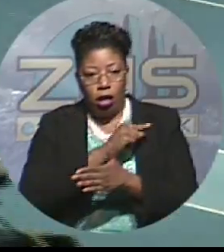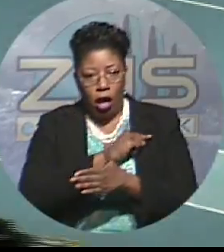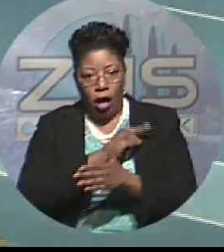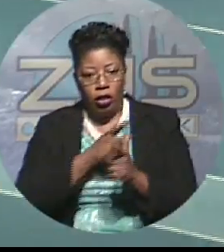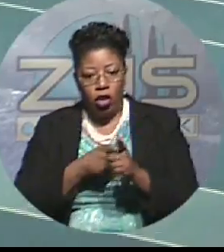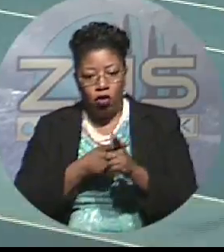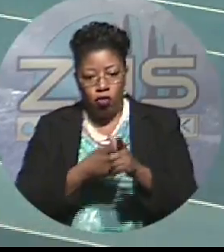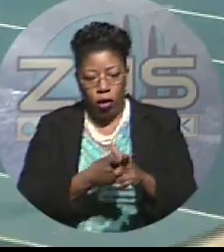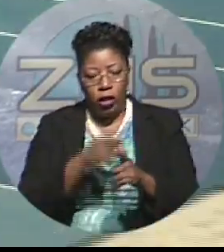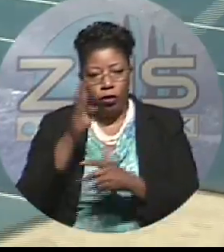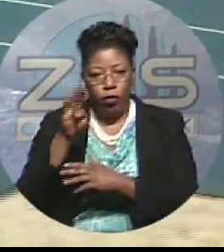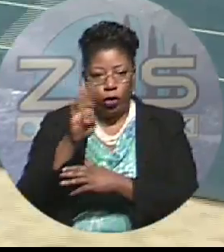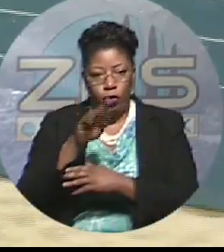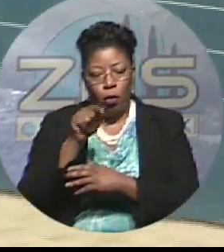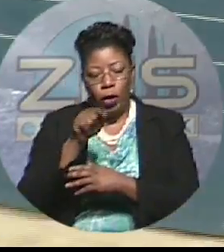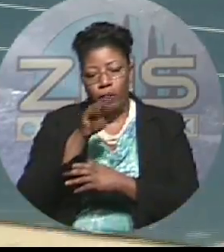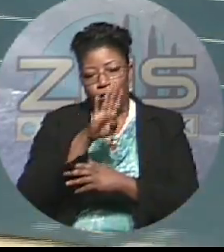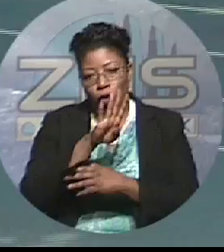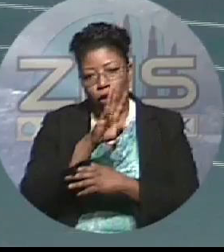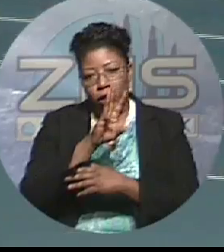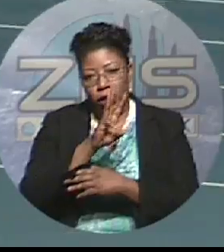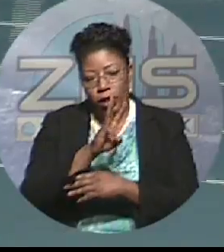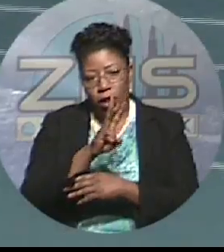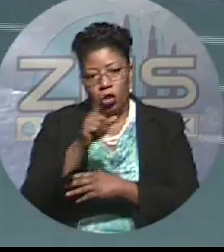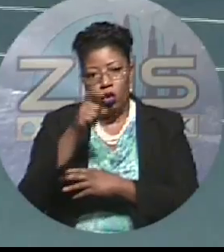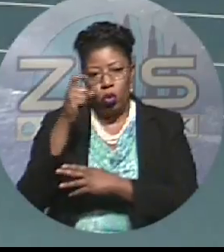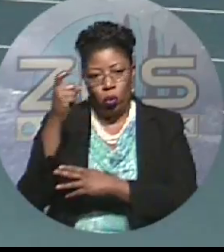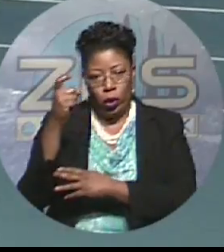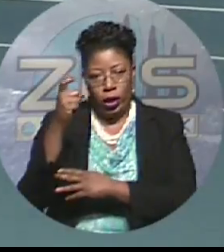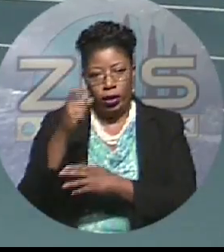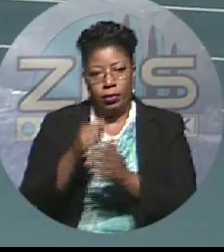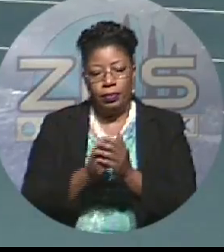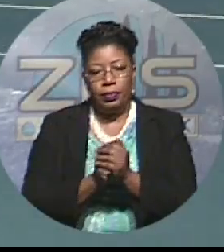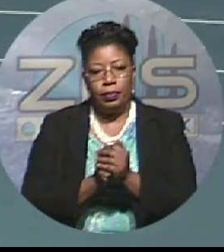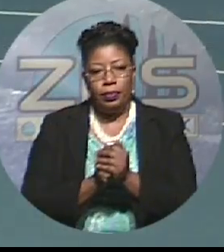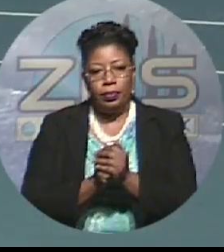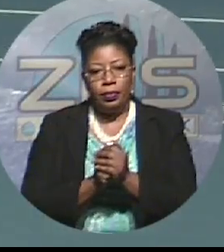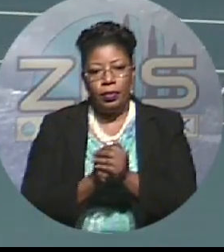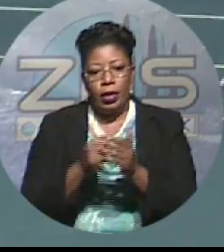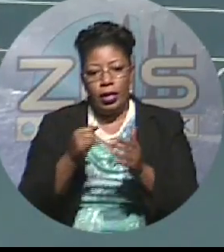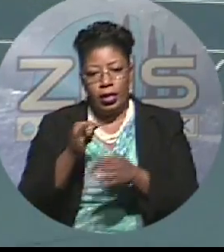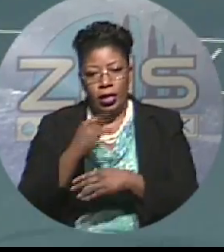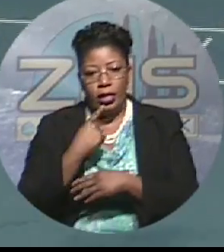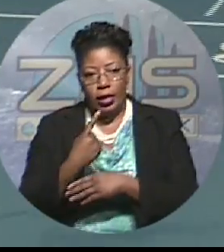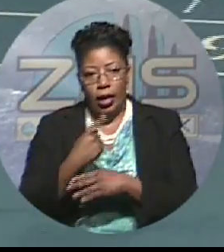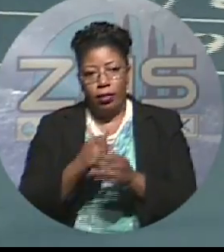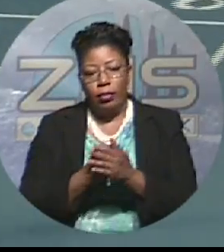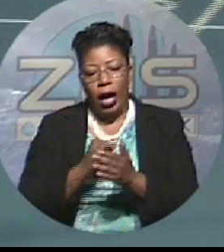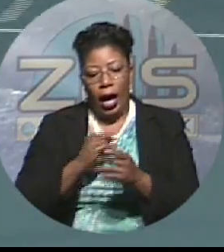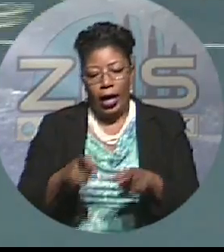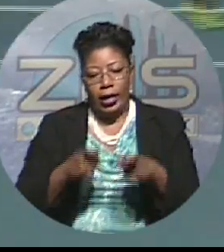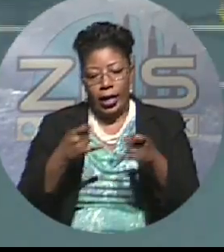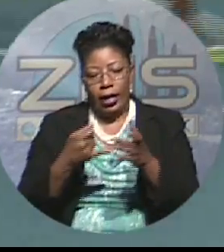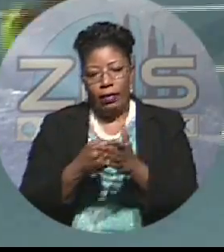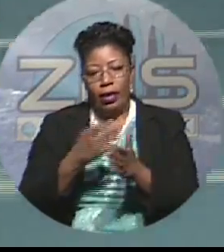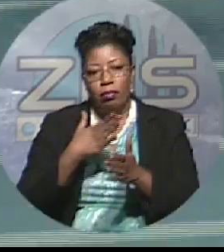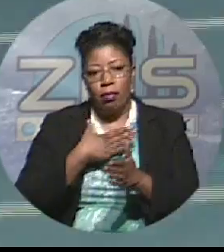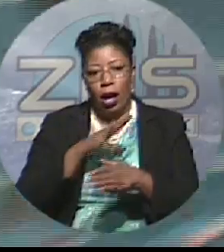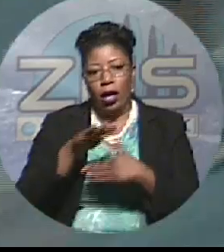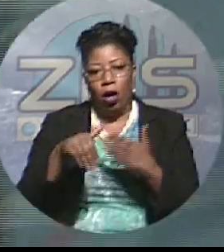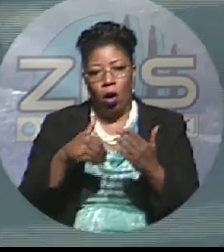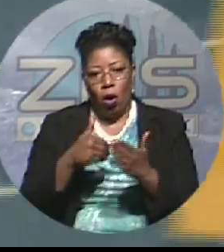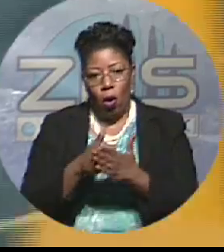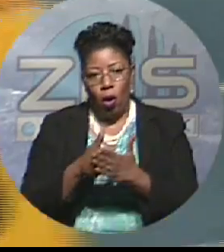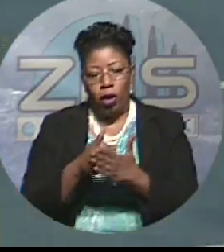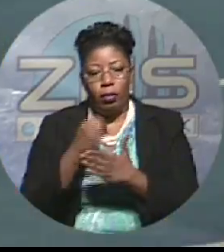blistering 44.46 to pick up the win. Give it my all to come home with the 2-time